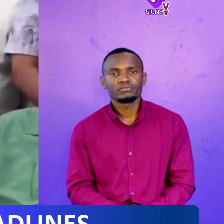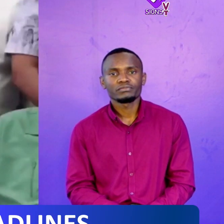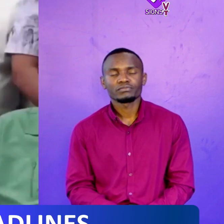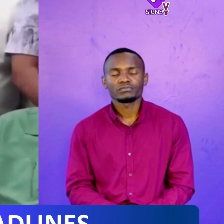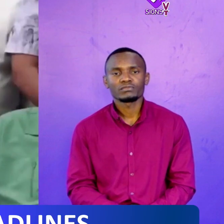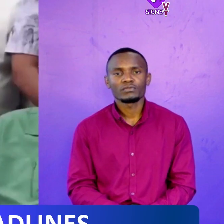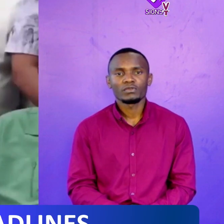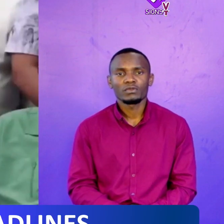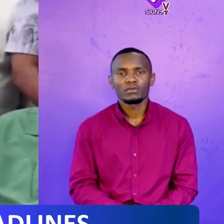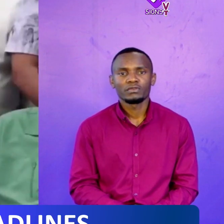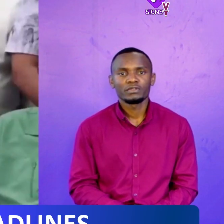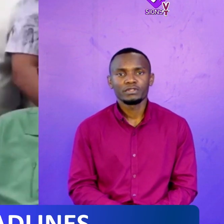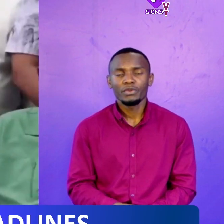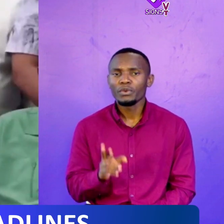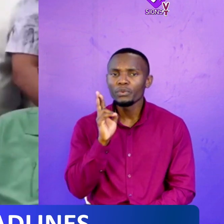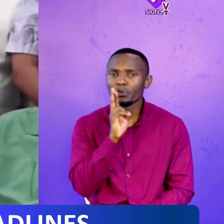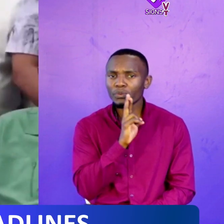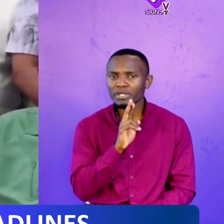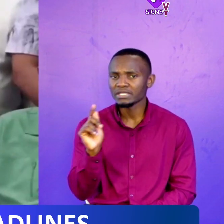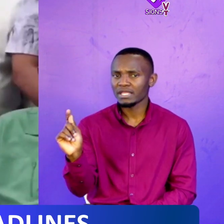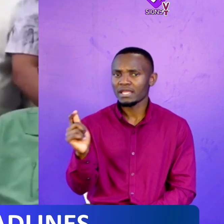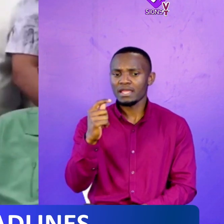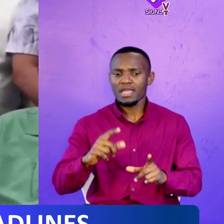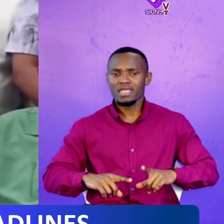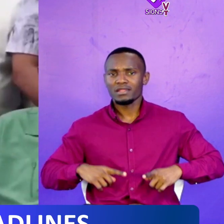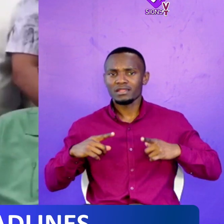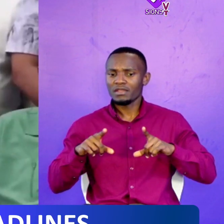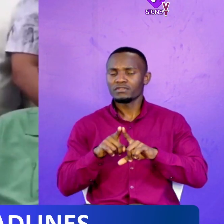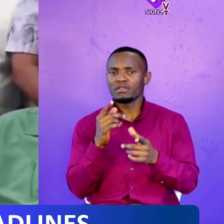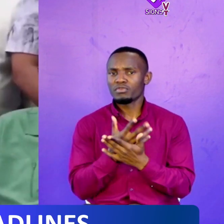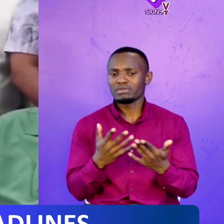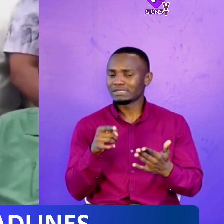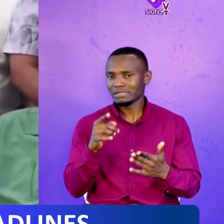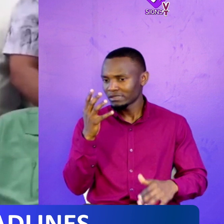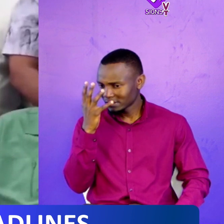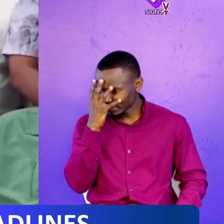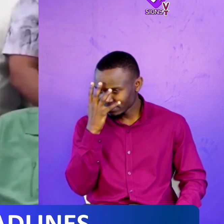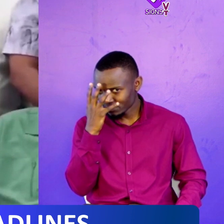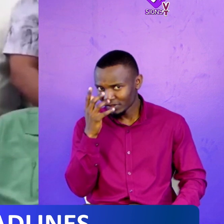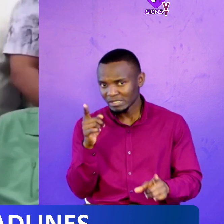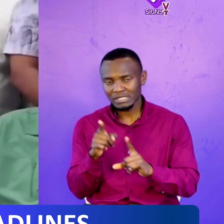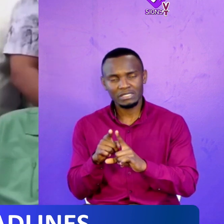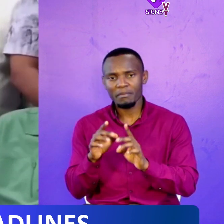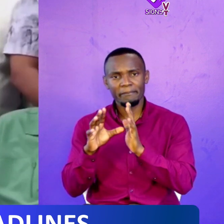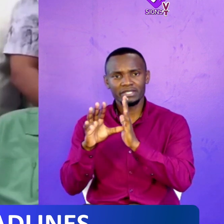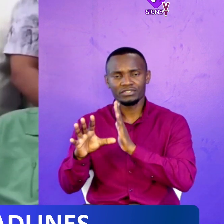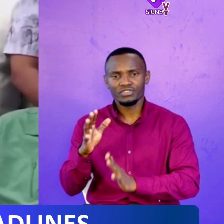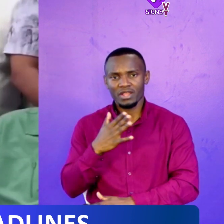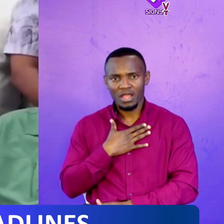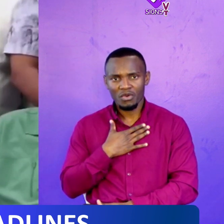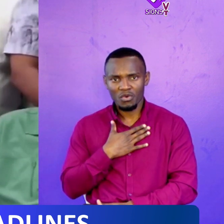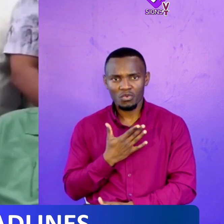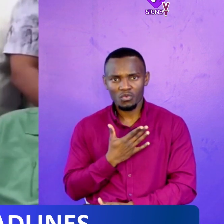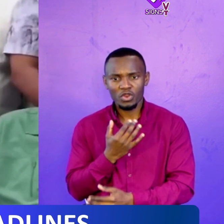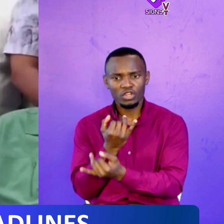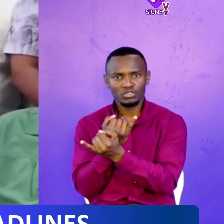Risking Kenyan lives and property is shameful, reckless, and betrayal of our sovereignty. Foreign conflicts